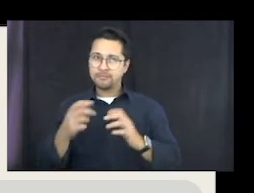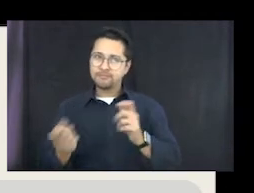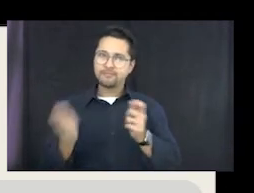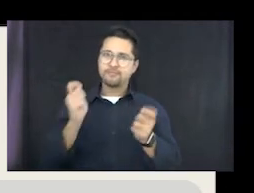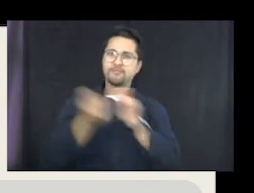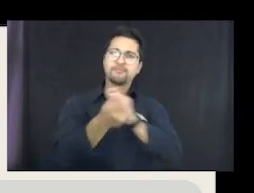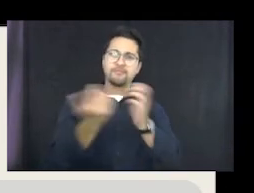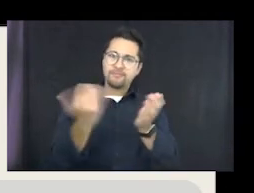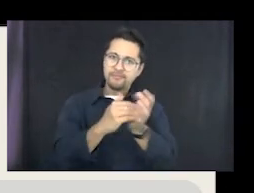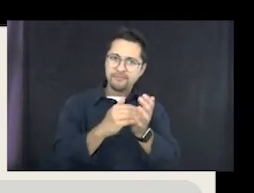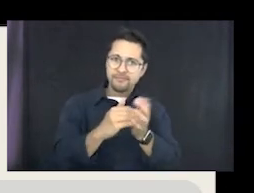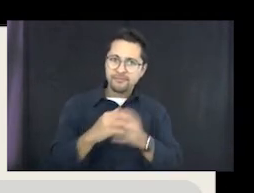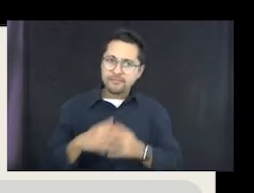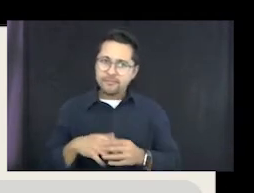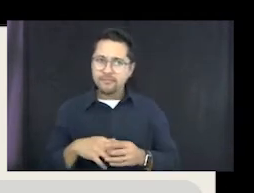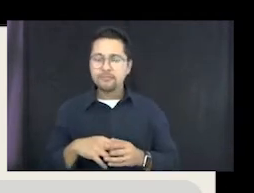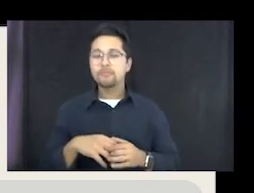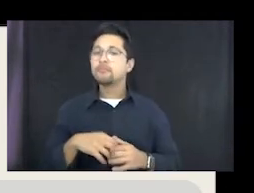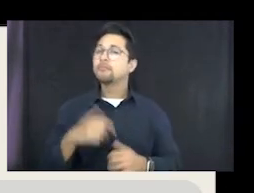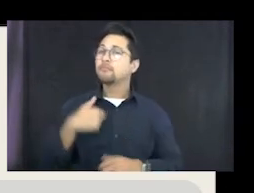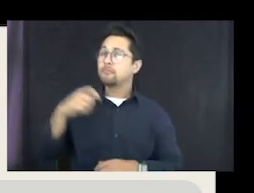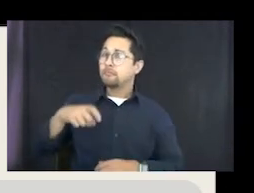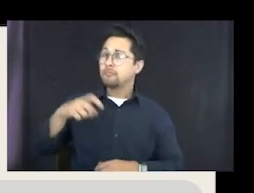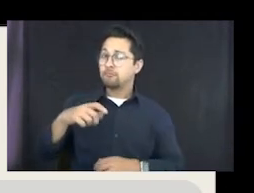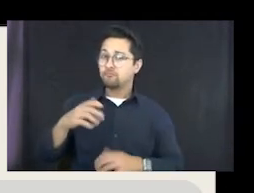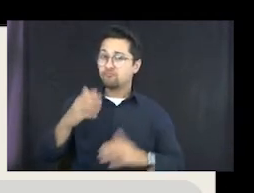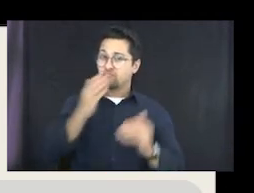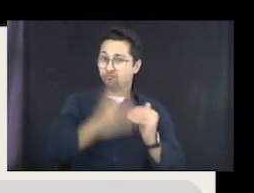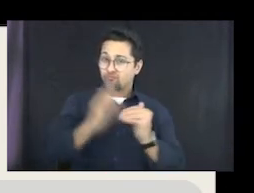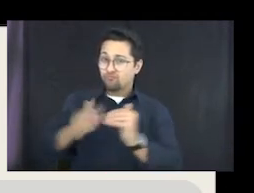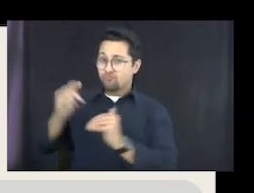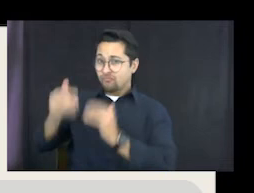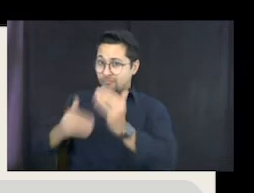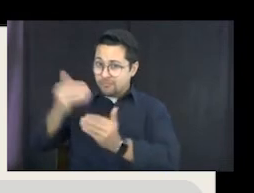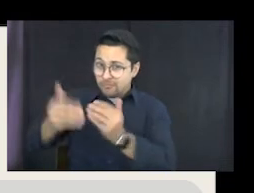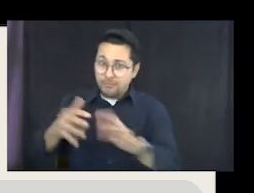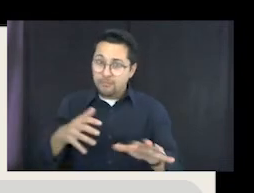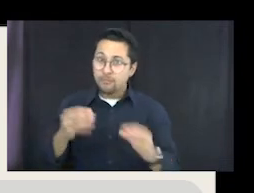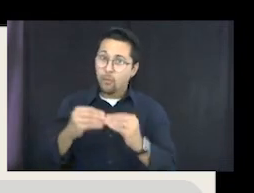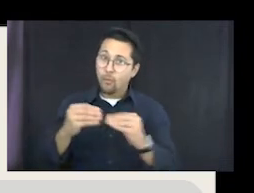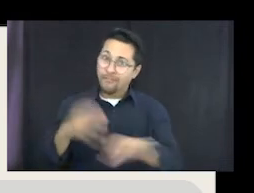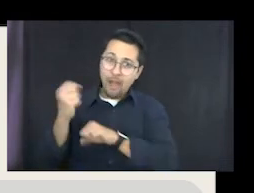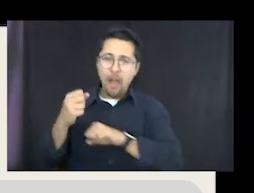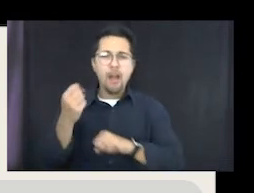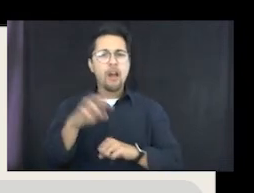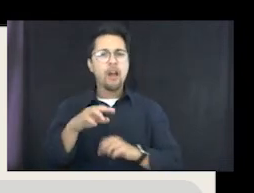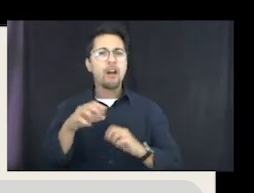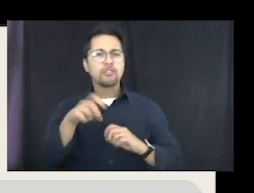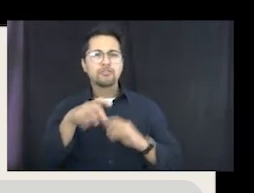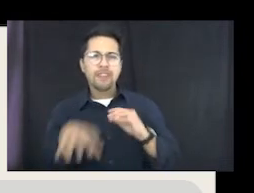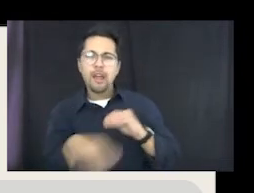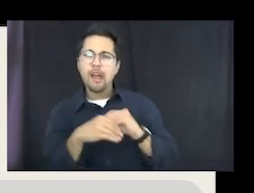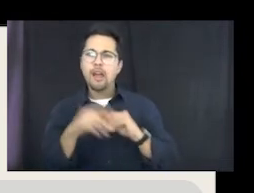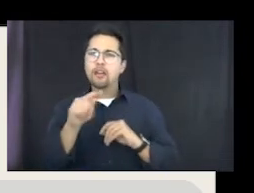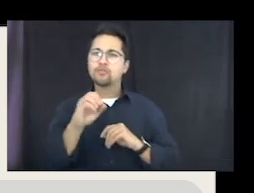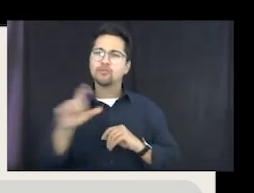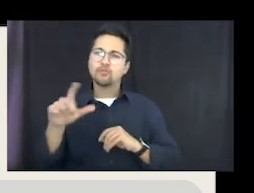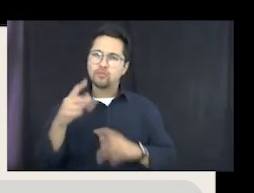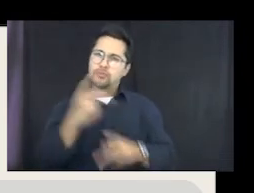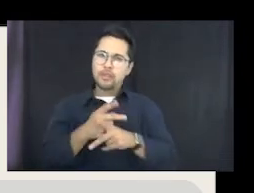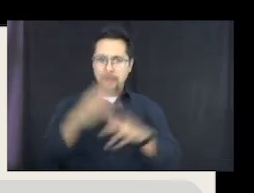complete a forgotten step? Do I need to complete the steps faster? Or should I add a tool to help me stay on